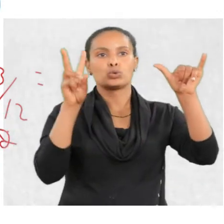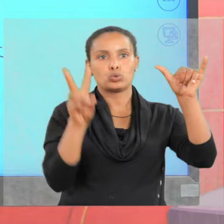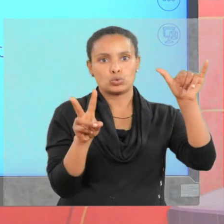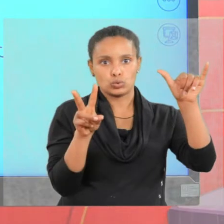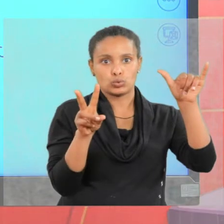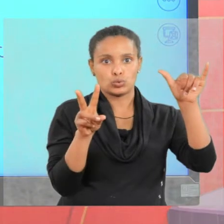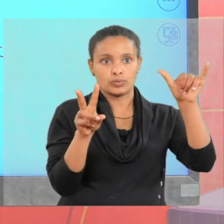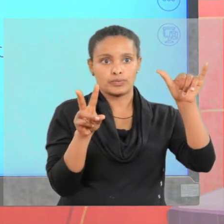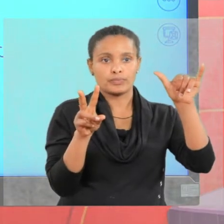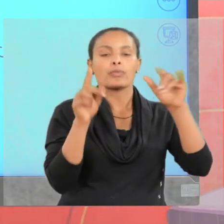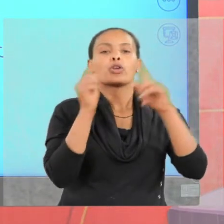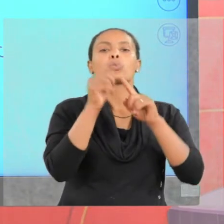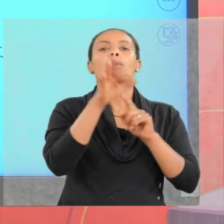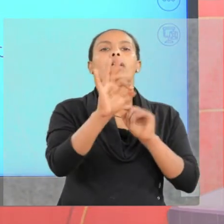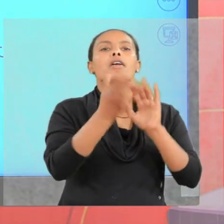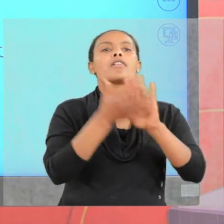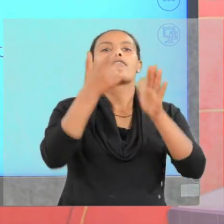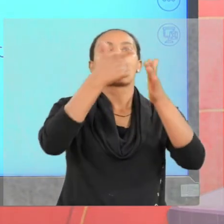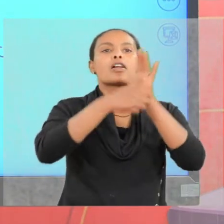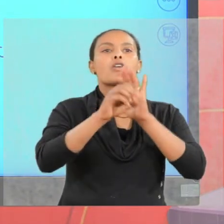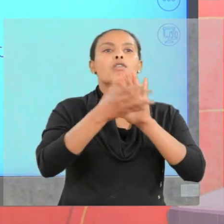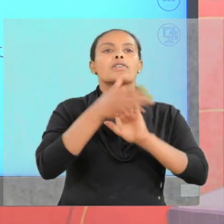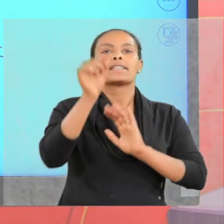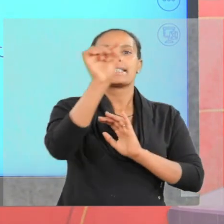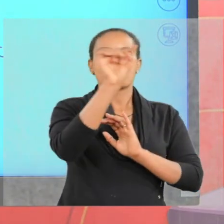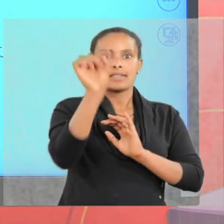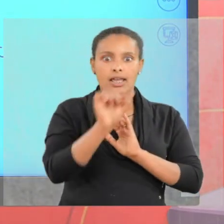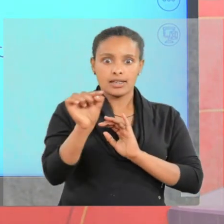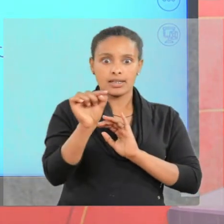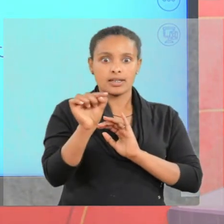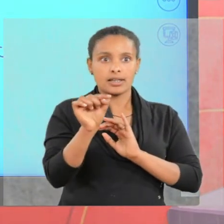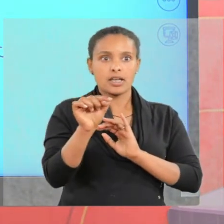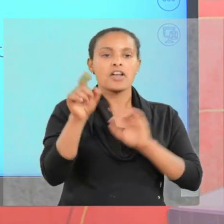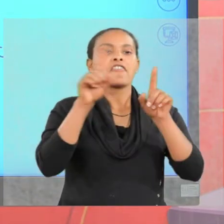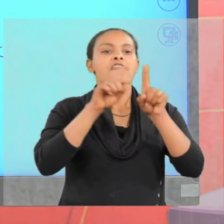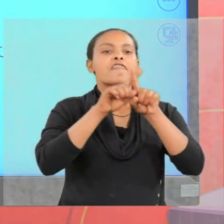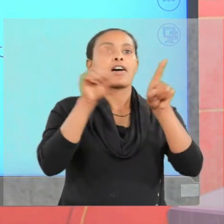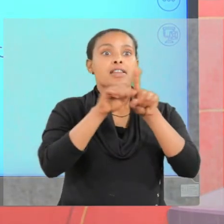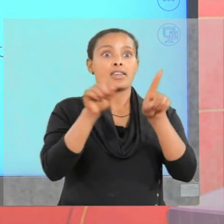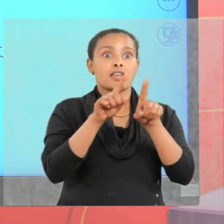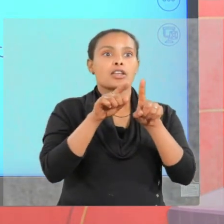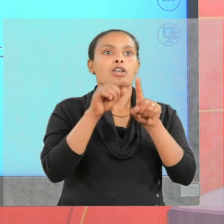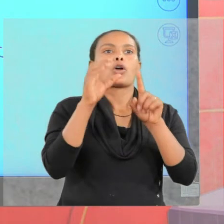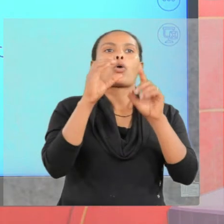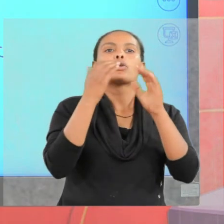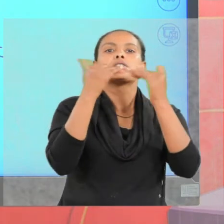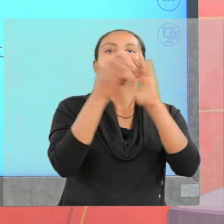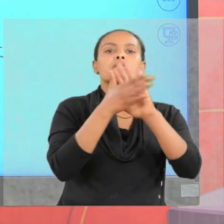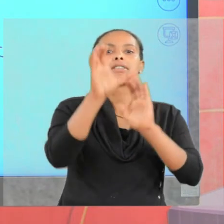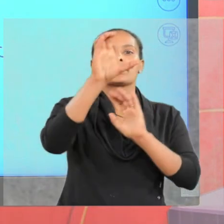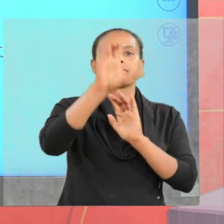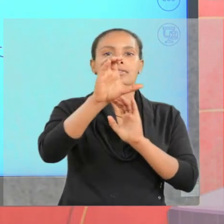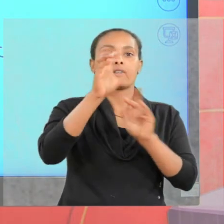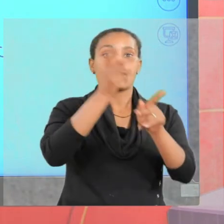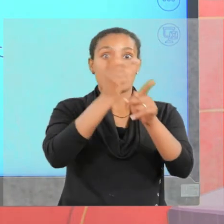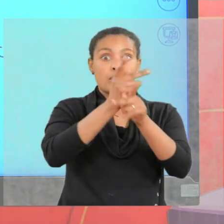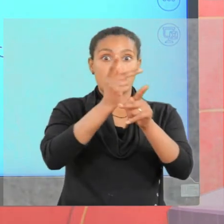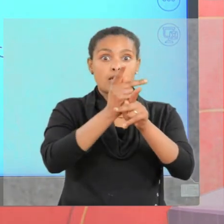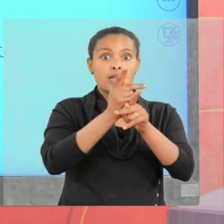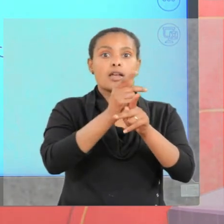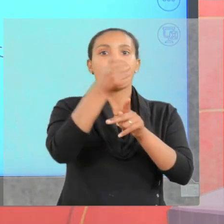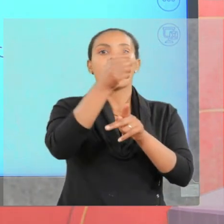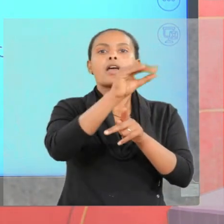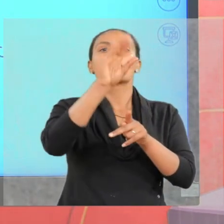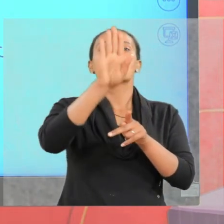2. To get the value of Z, vary concentration of C while keeping concentration of A